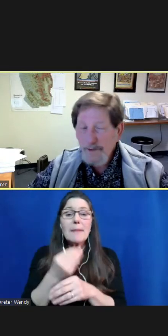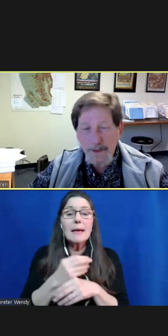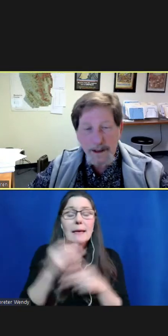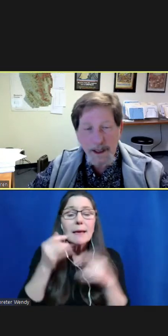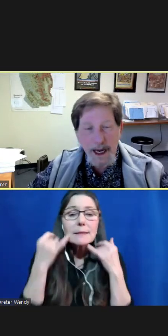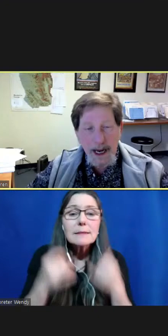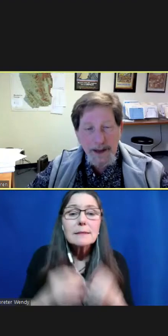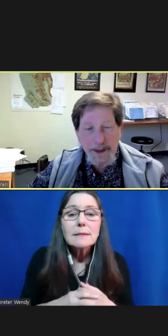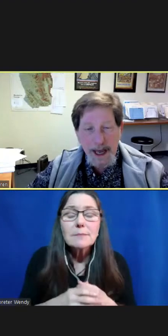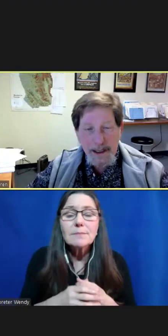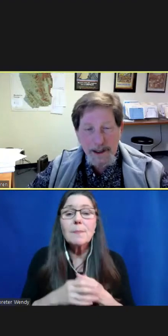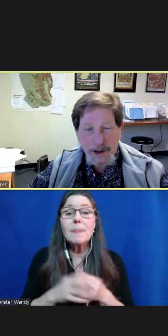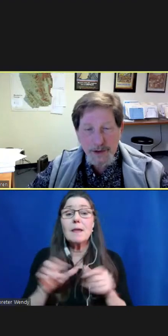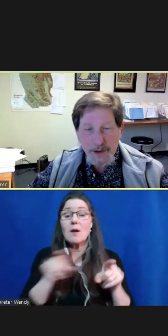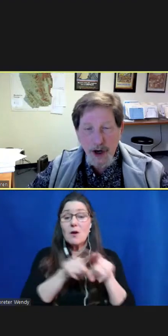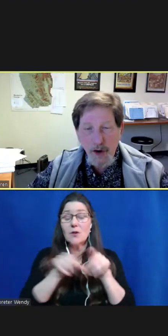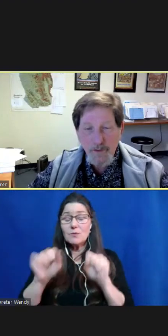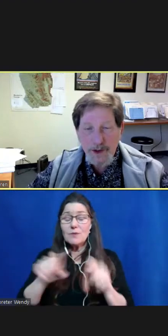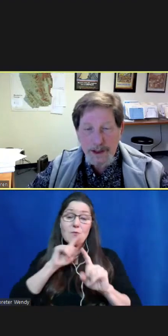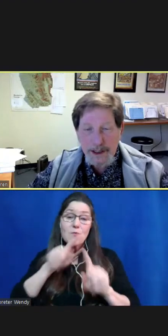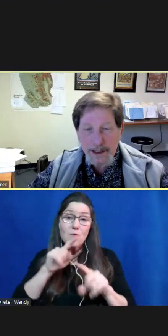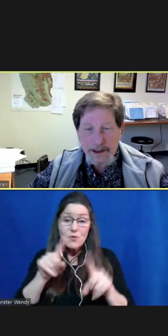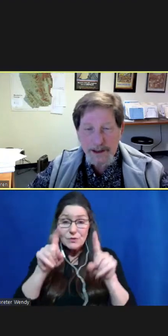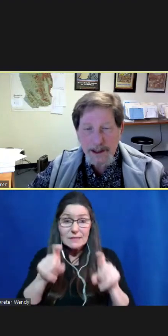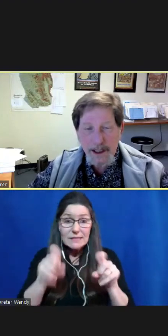federal government, and that is through